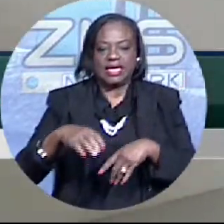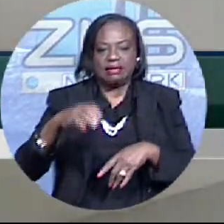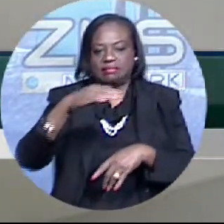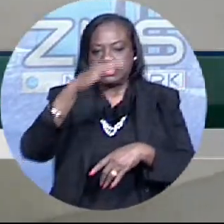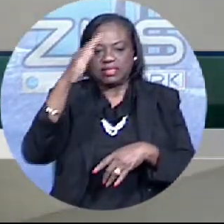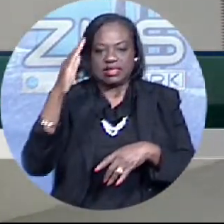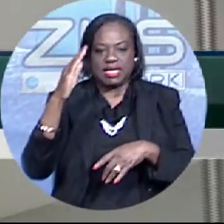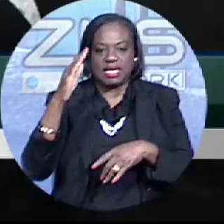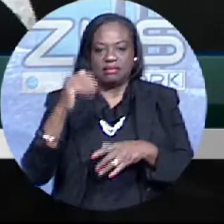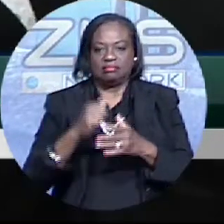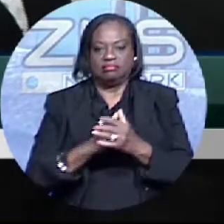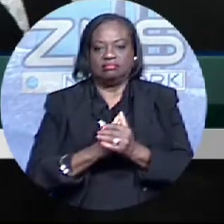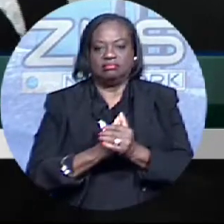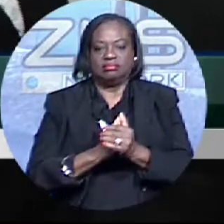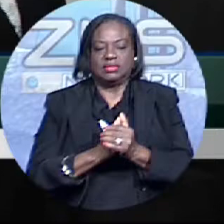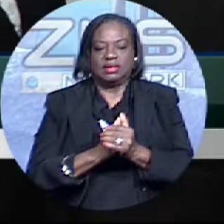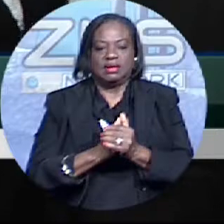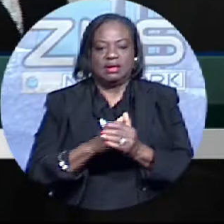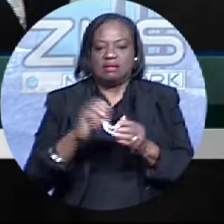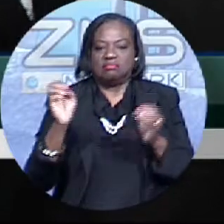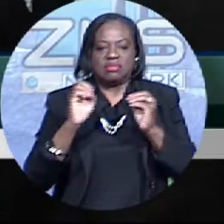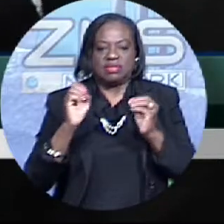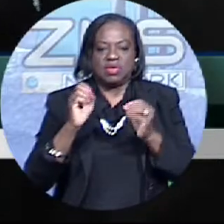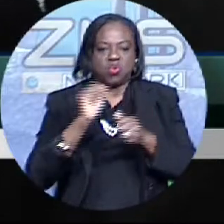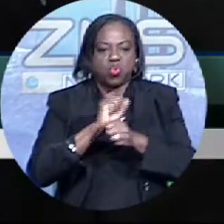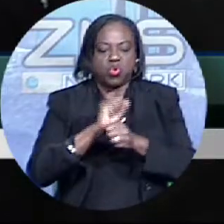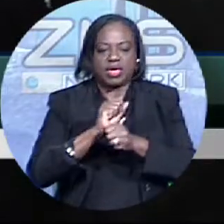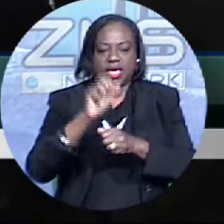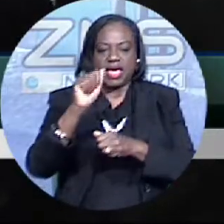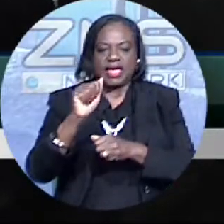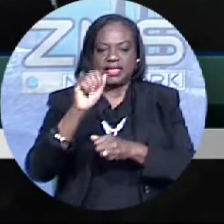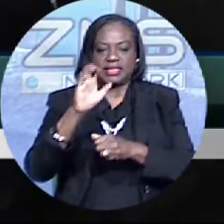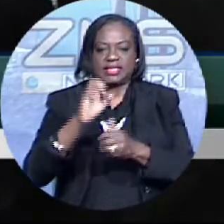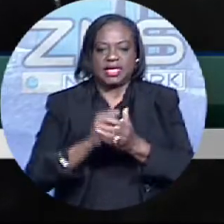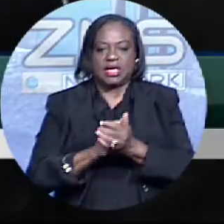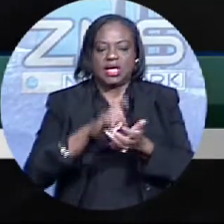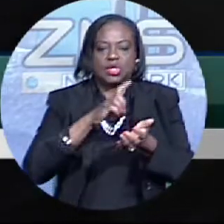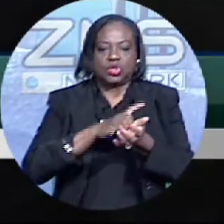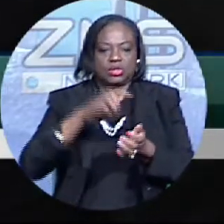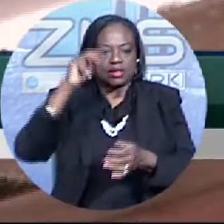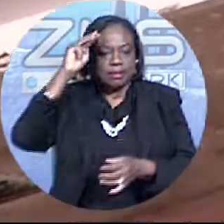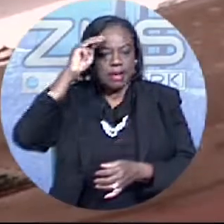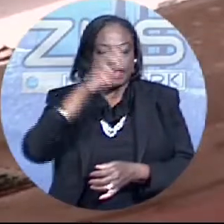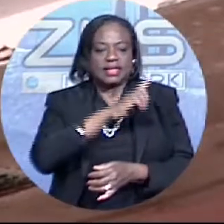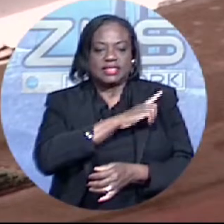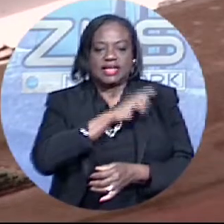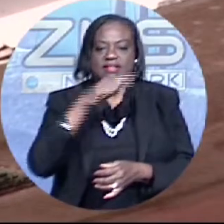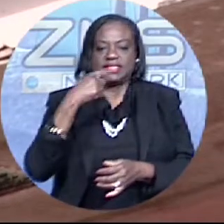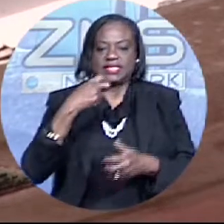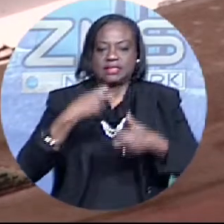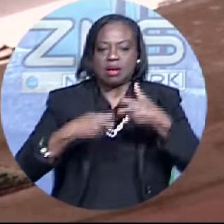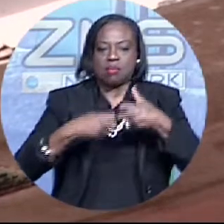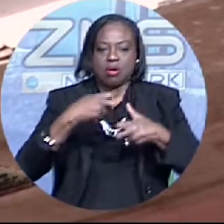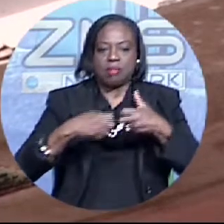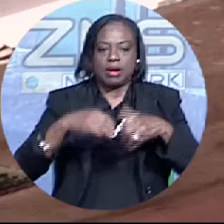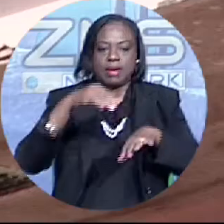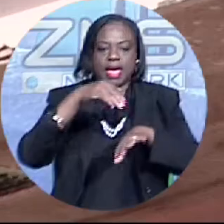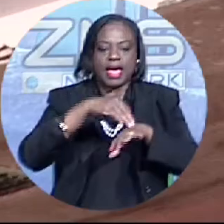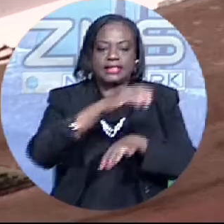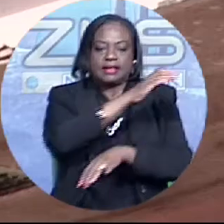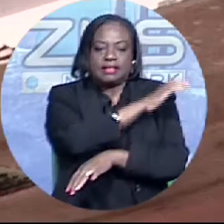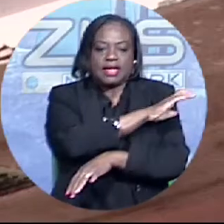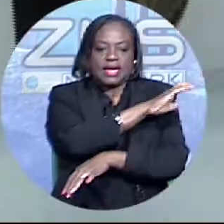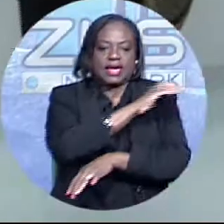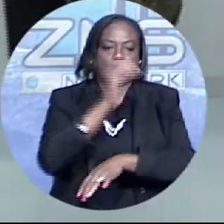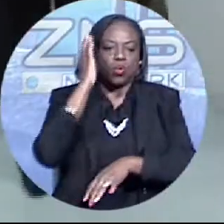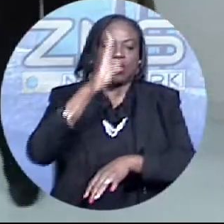that is non-operational. But Minister for Grand Bahama, the Honorable Dr. Michael Darville, says the problems at that clinic and others in North Eleuthera will